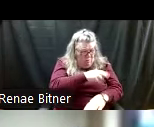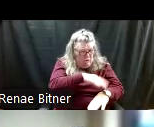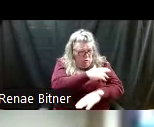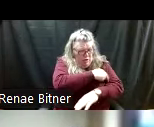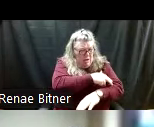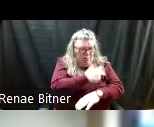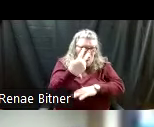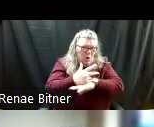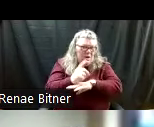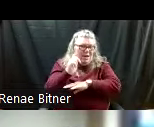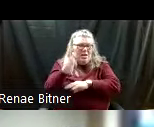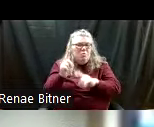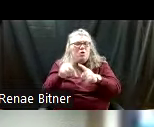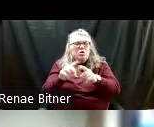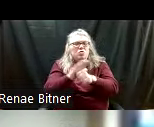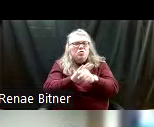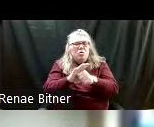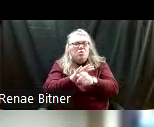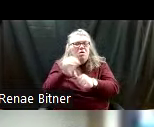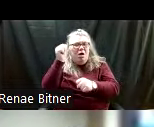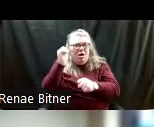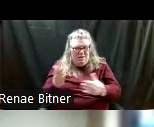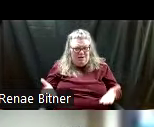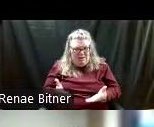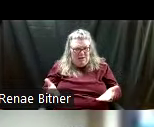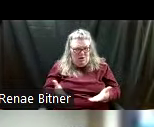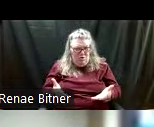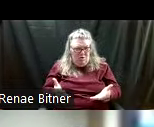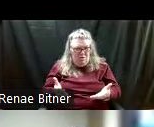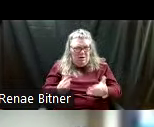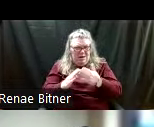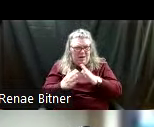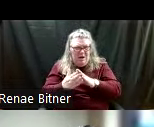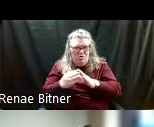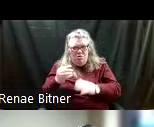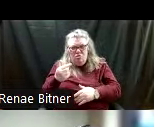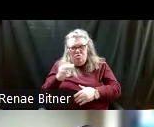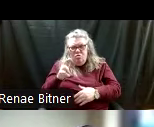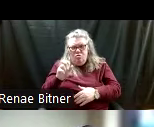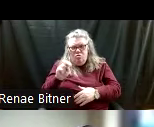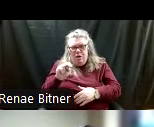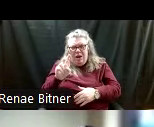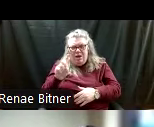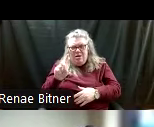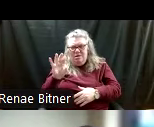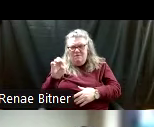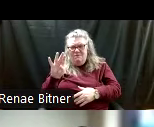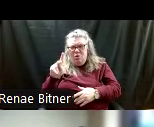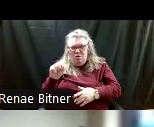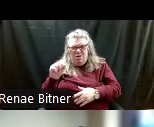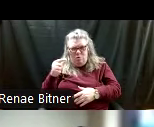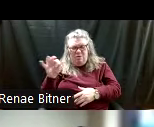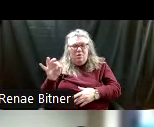went to the local audiologist here in town, which would be in Grand Forks, and we